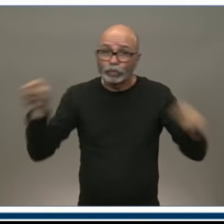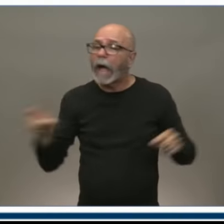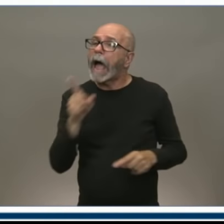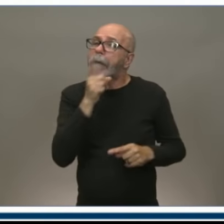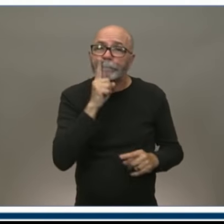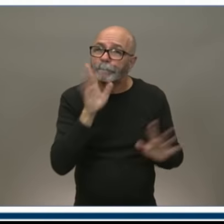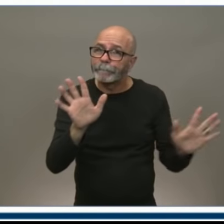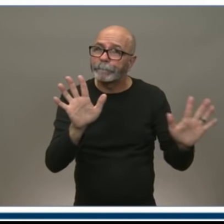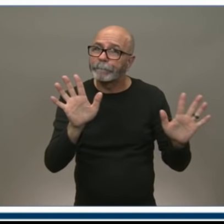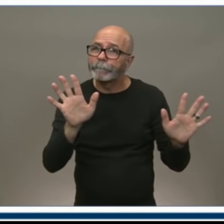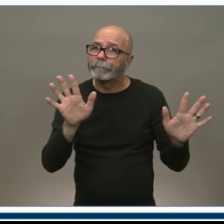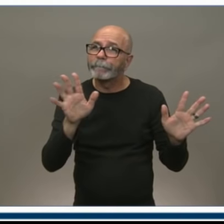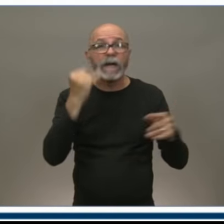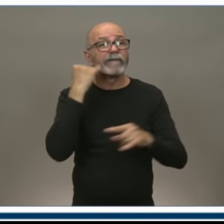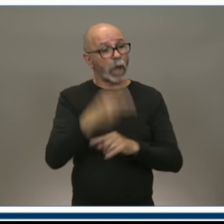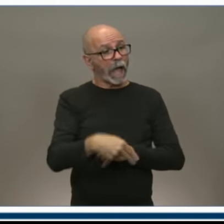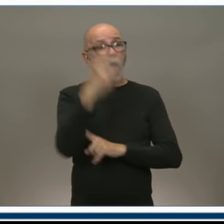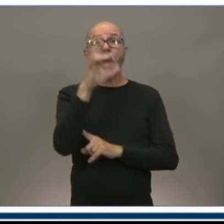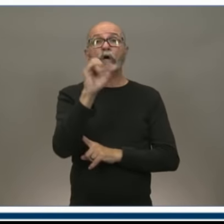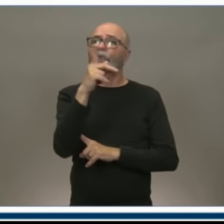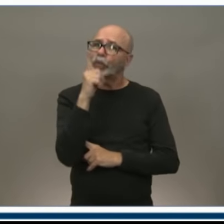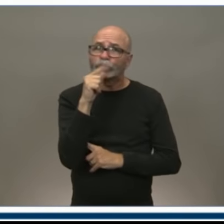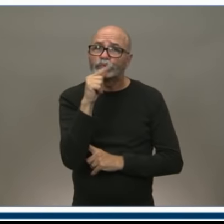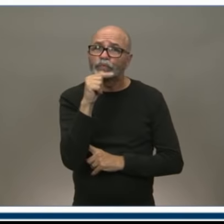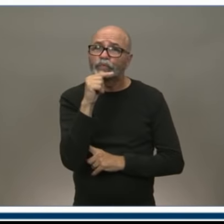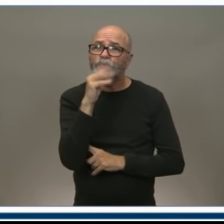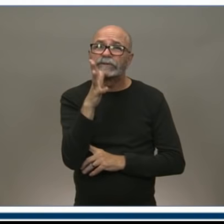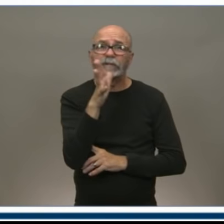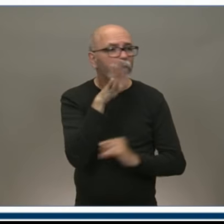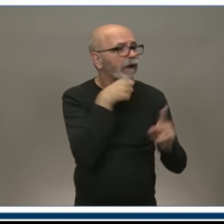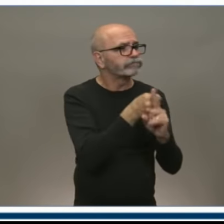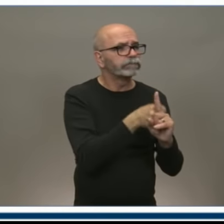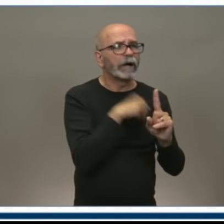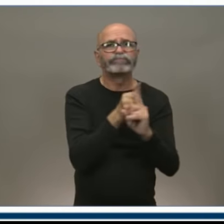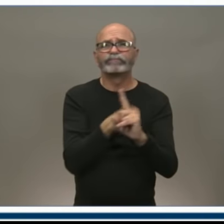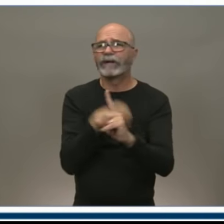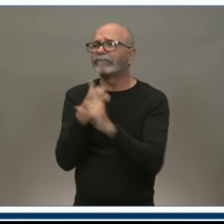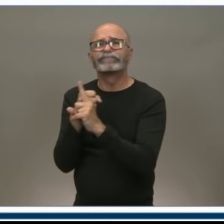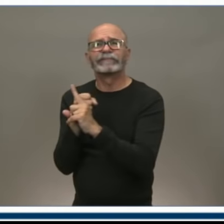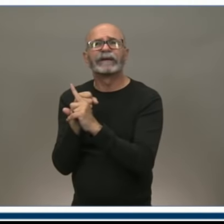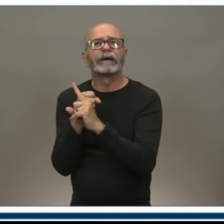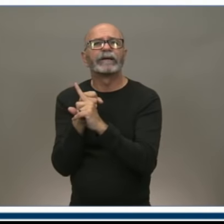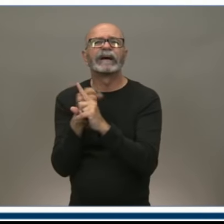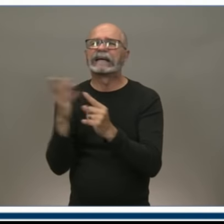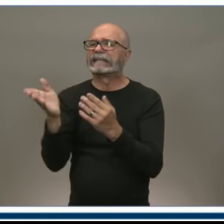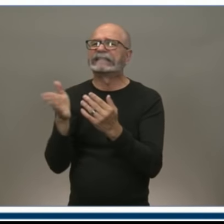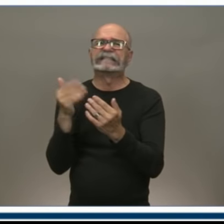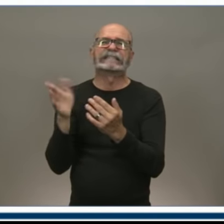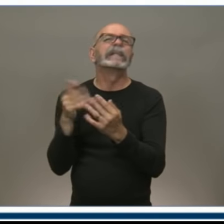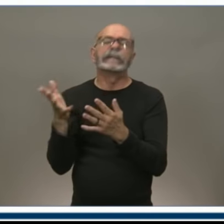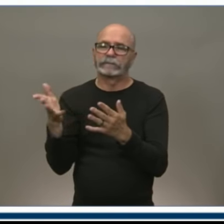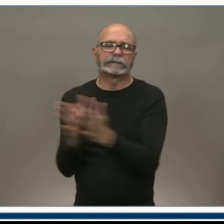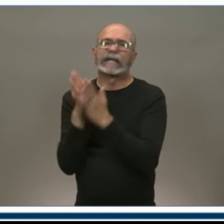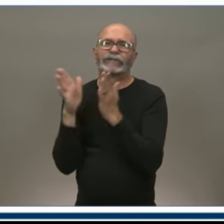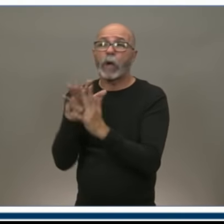at high risk of getting severely ill for COVID, but everybody is at some risk. But what's more important is that everything we